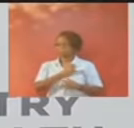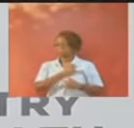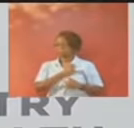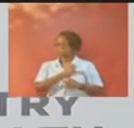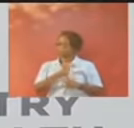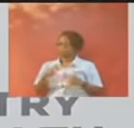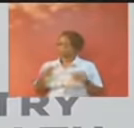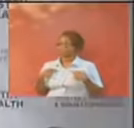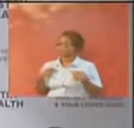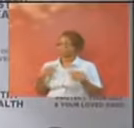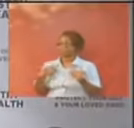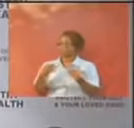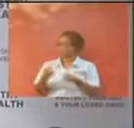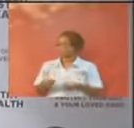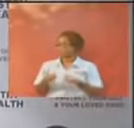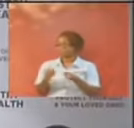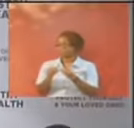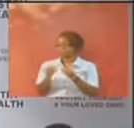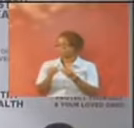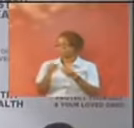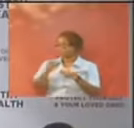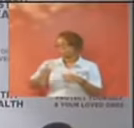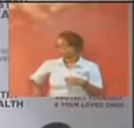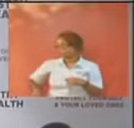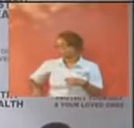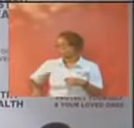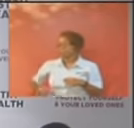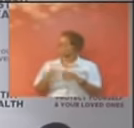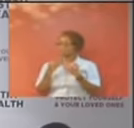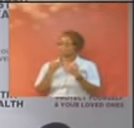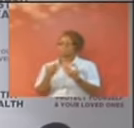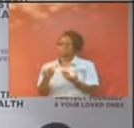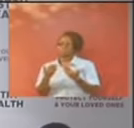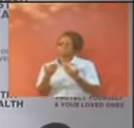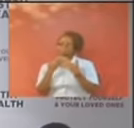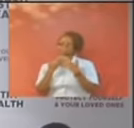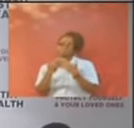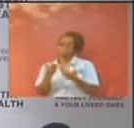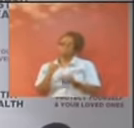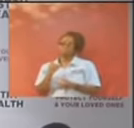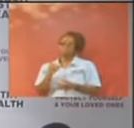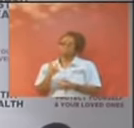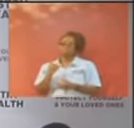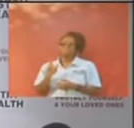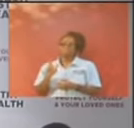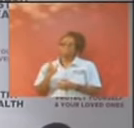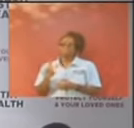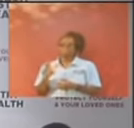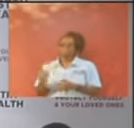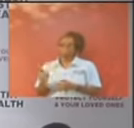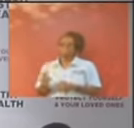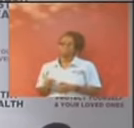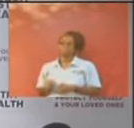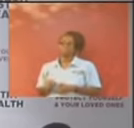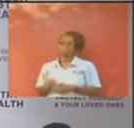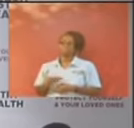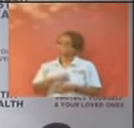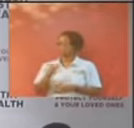date. Thank you. Thank you, Dr. Richards. And do I see a follow-up question from Express Newspapers? Ms. Budram?